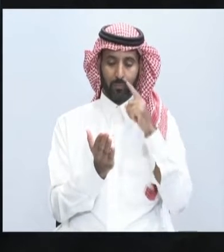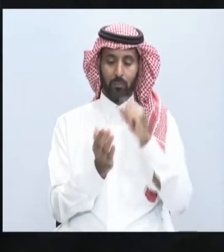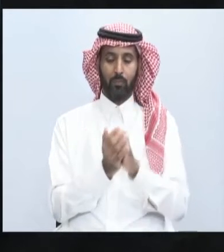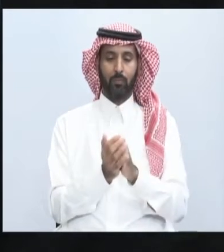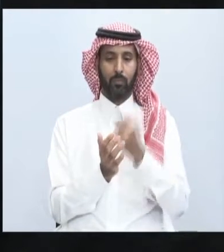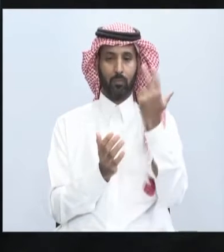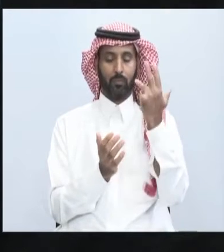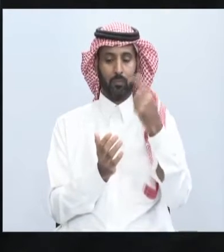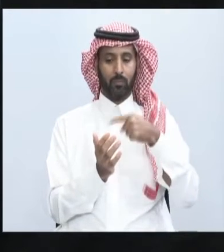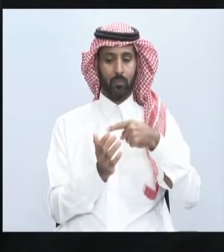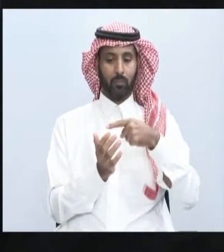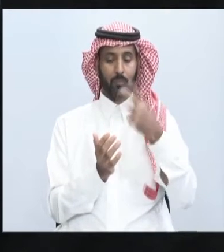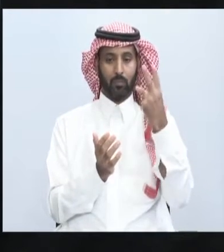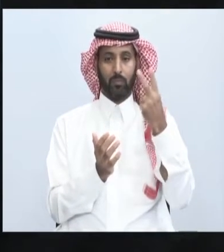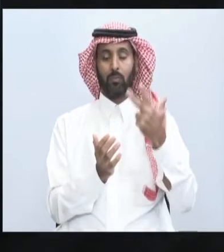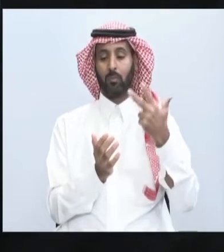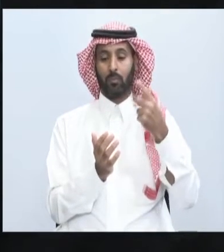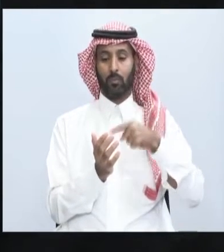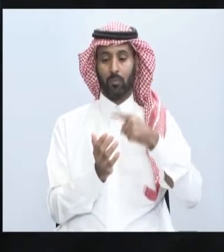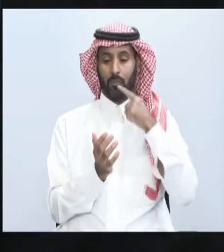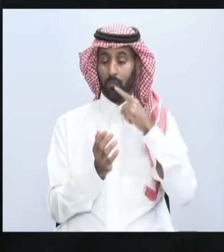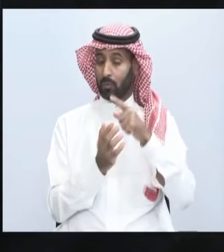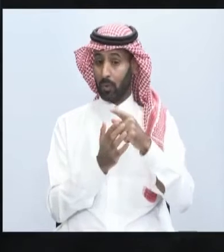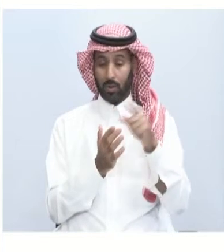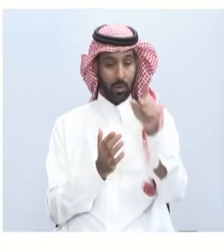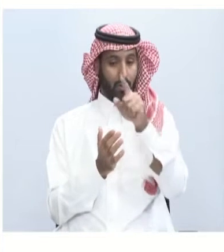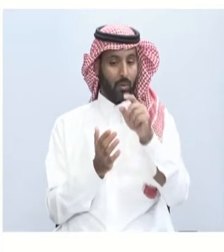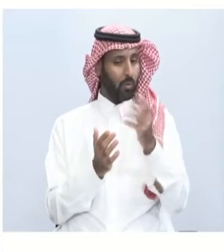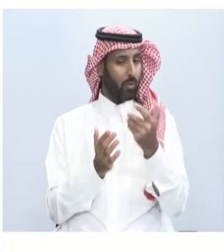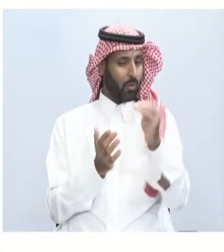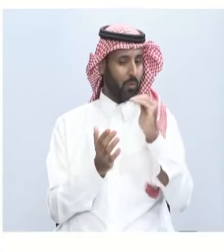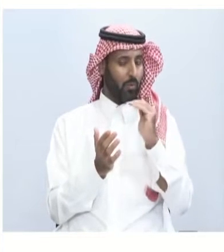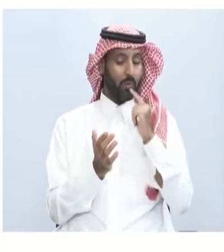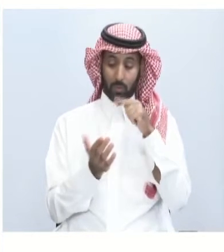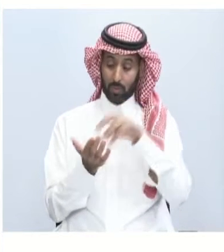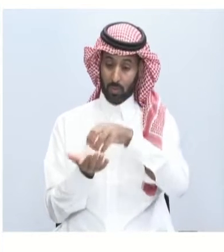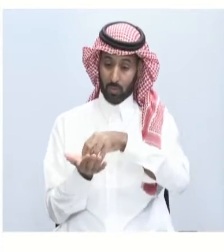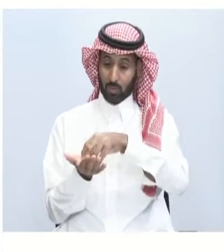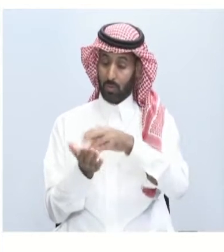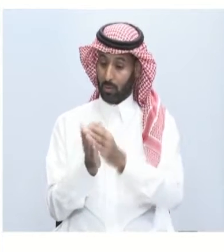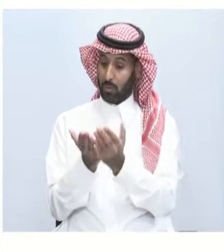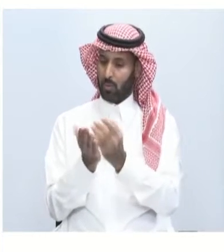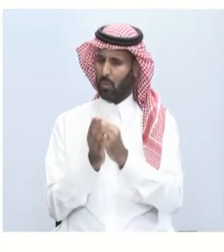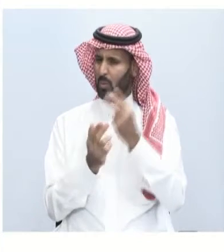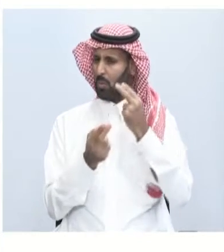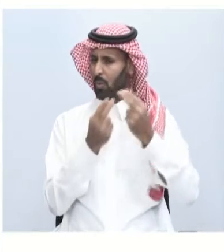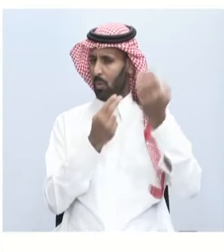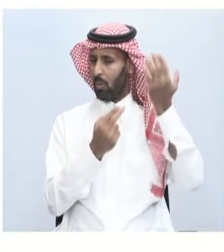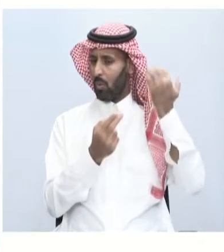page 18. And help me to answer this question. Are these objects old or